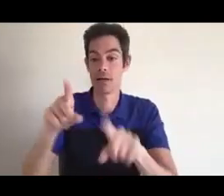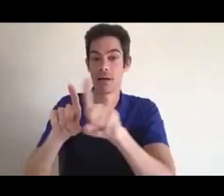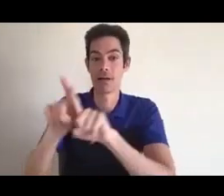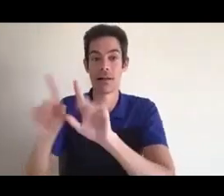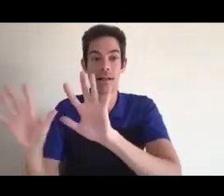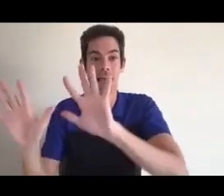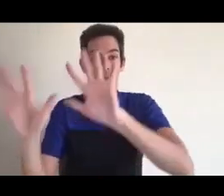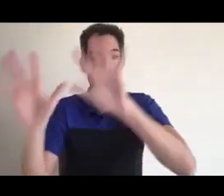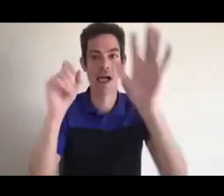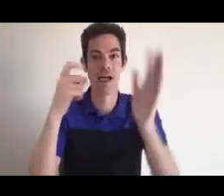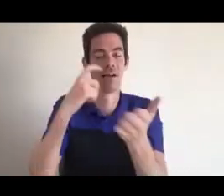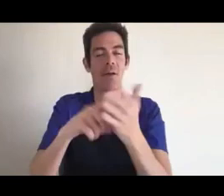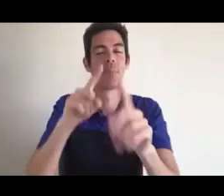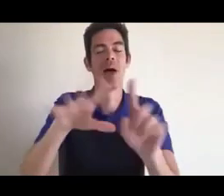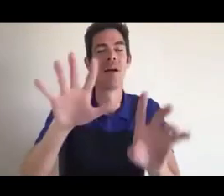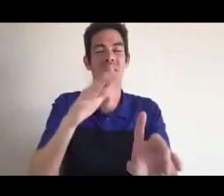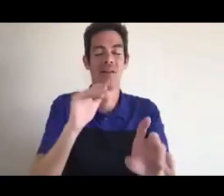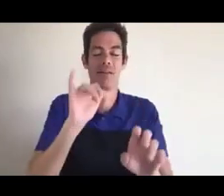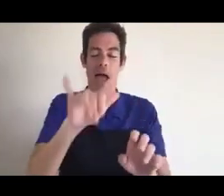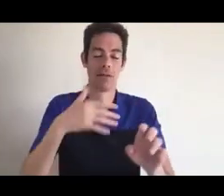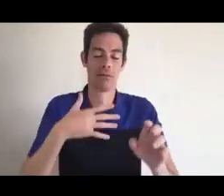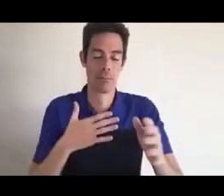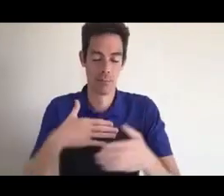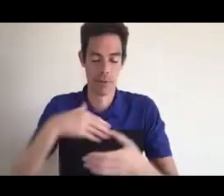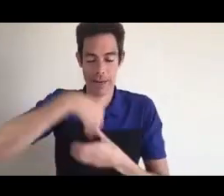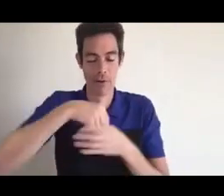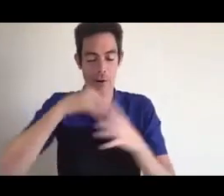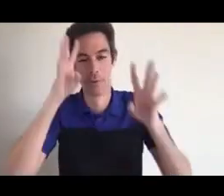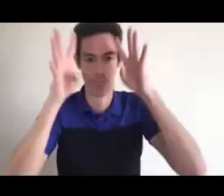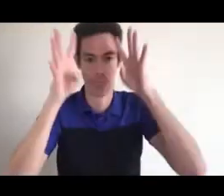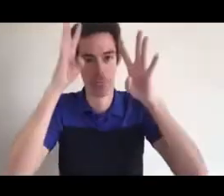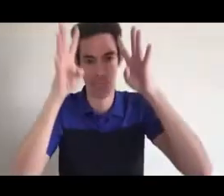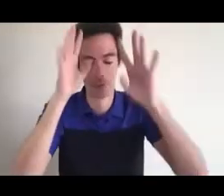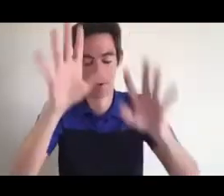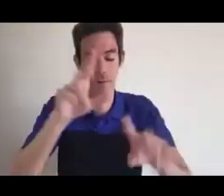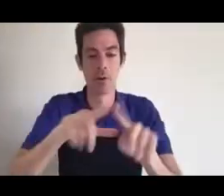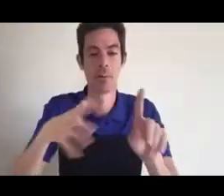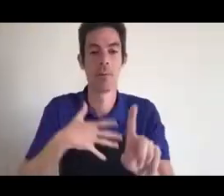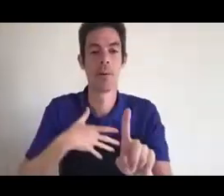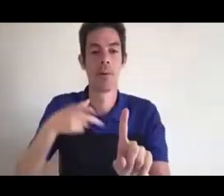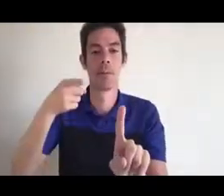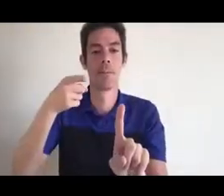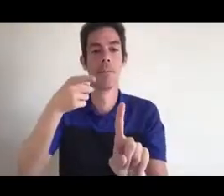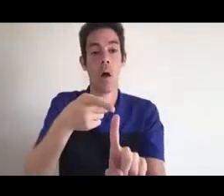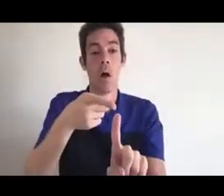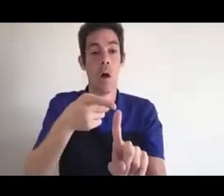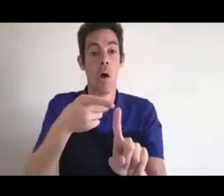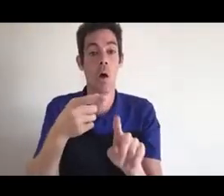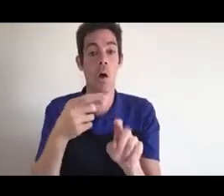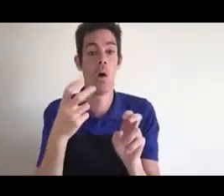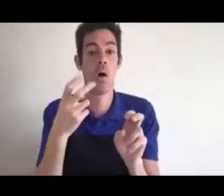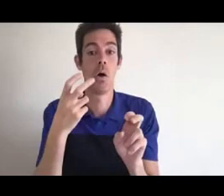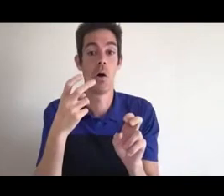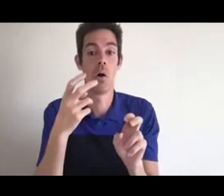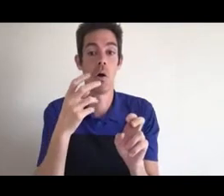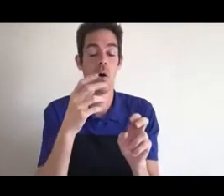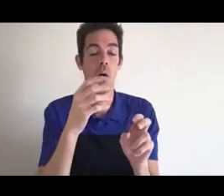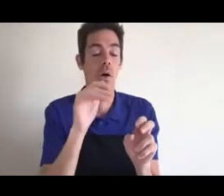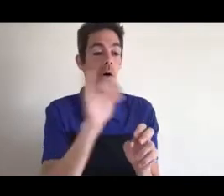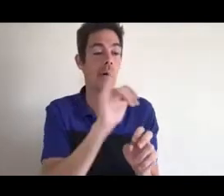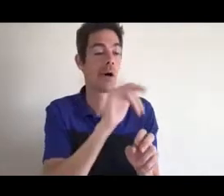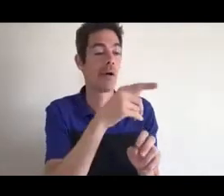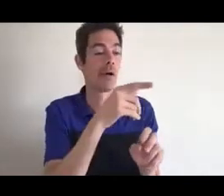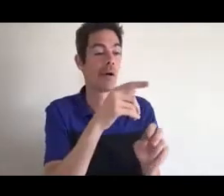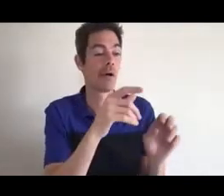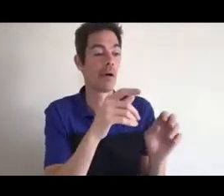or galaxy, you could sign like that. But I'm just kind of coming up with these things. But the idea